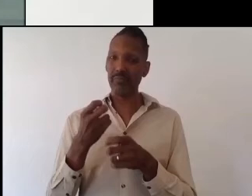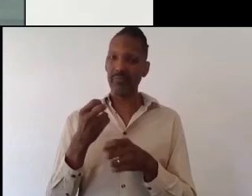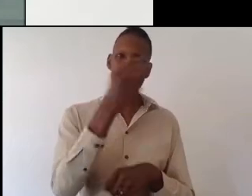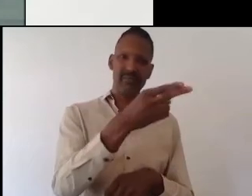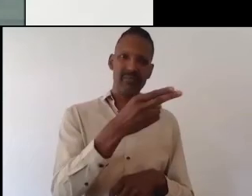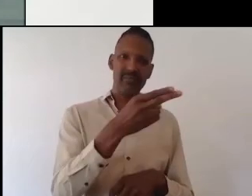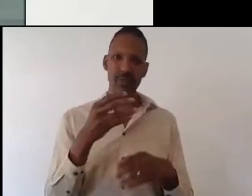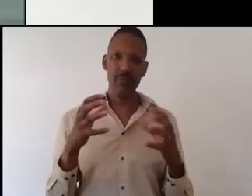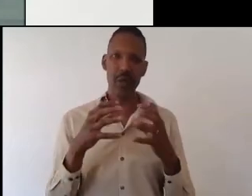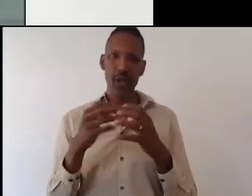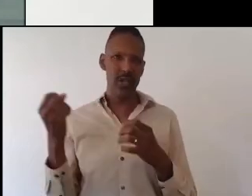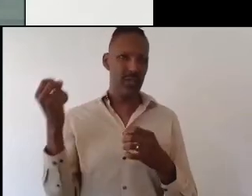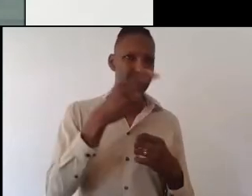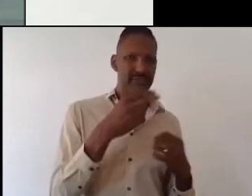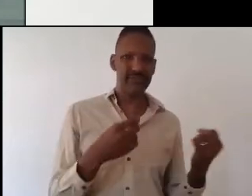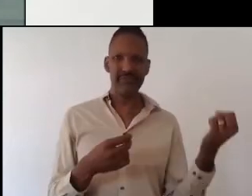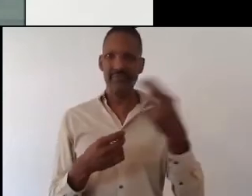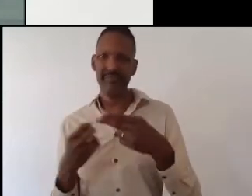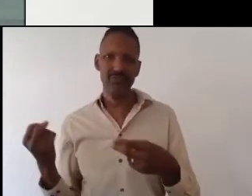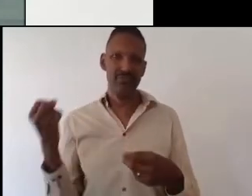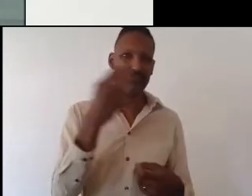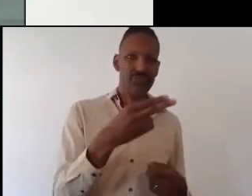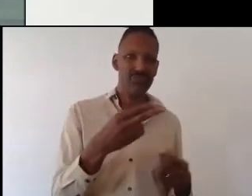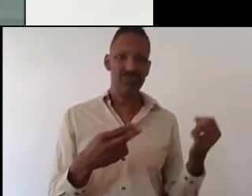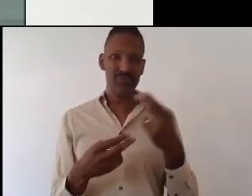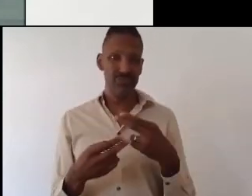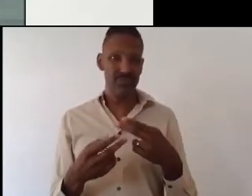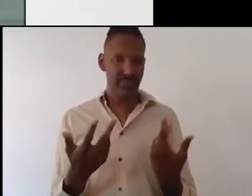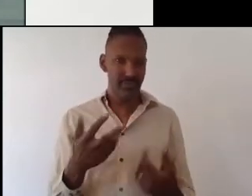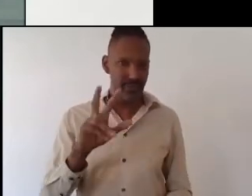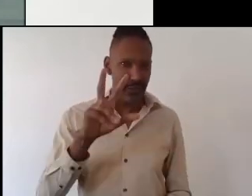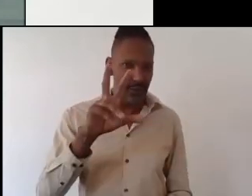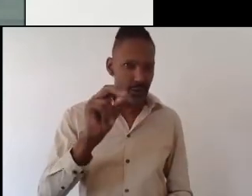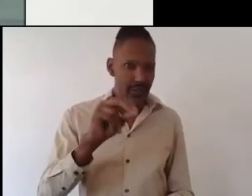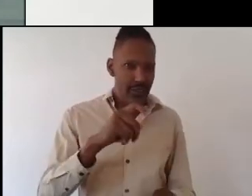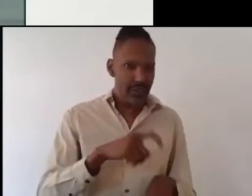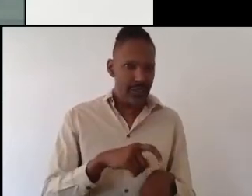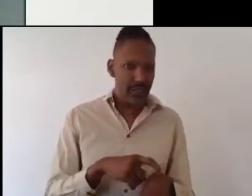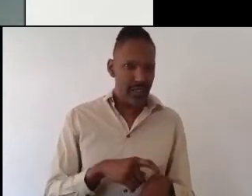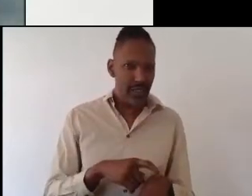But did you see the moonwalking pair?